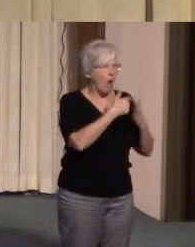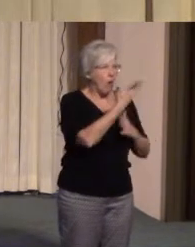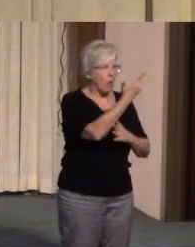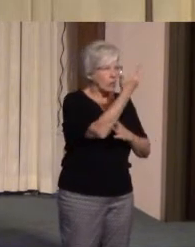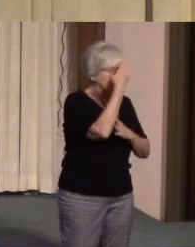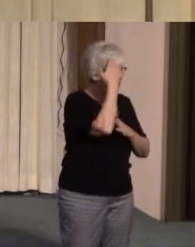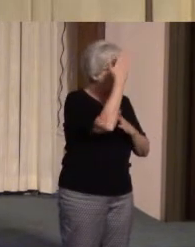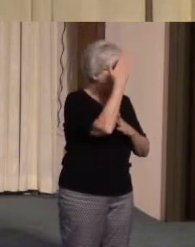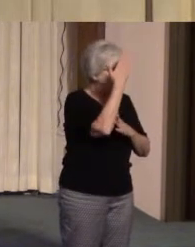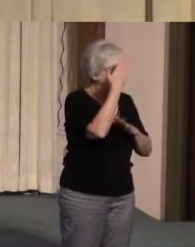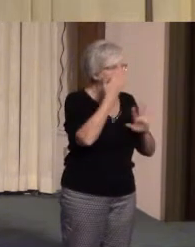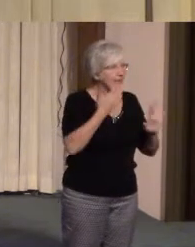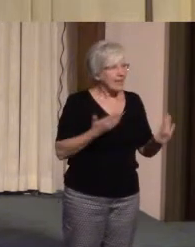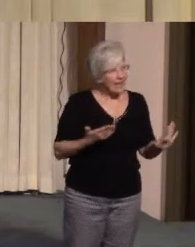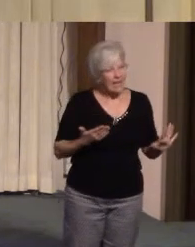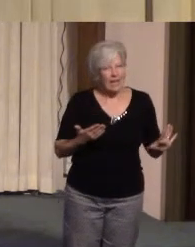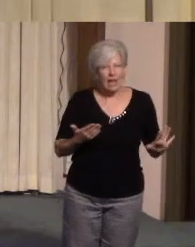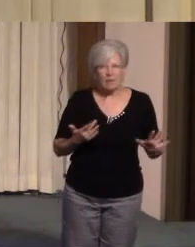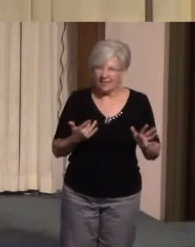here, right?